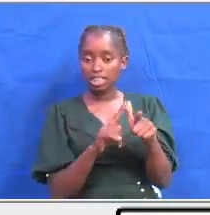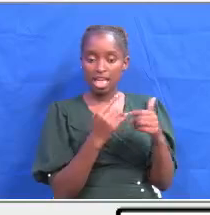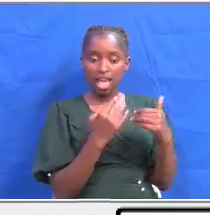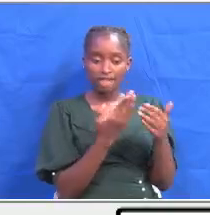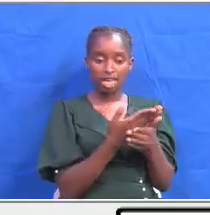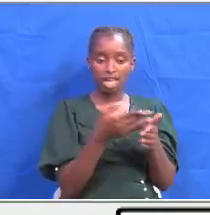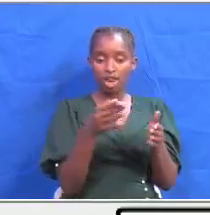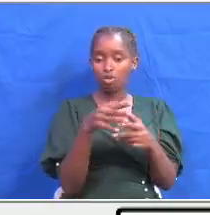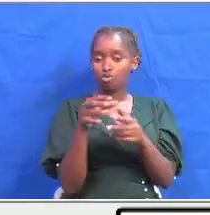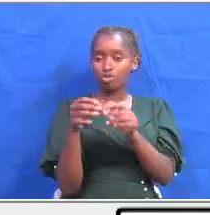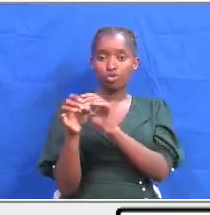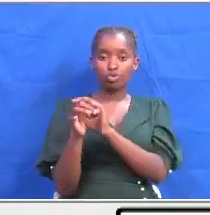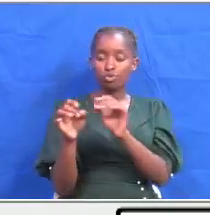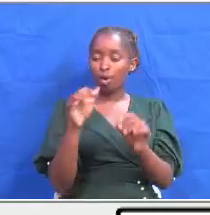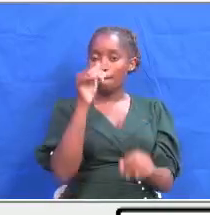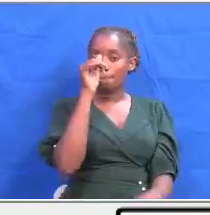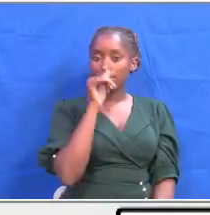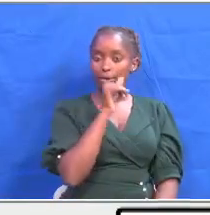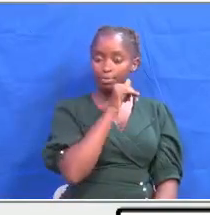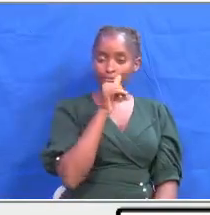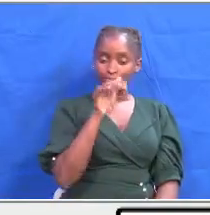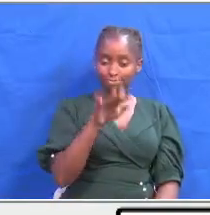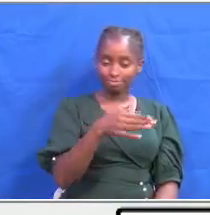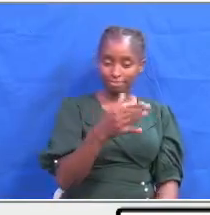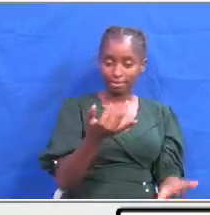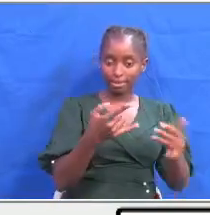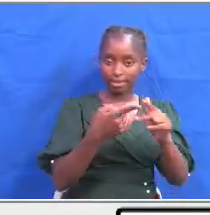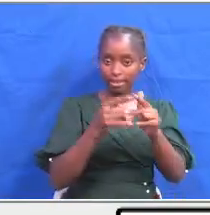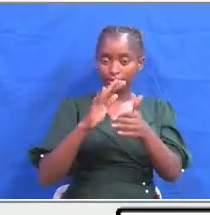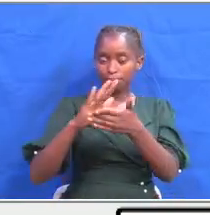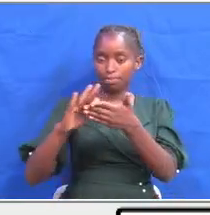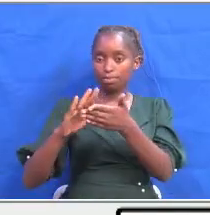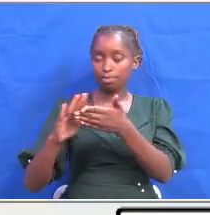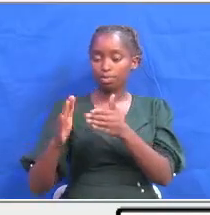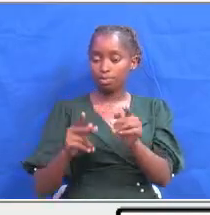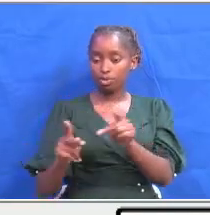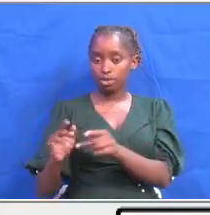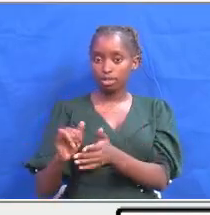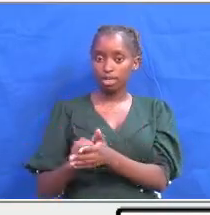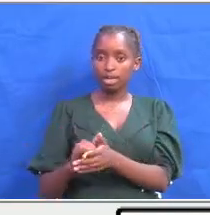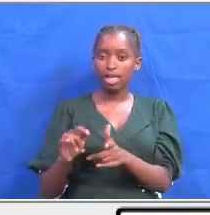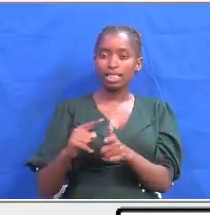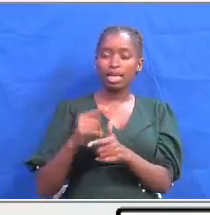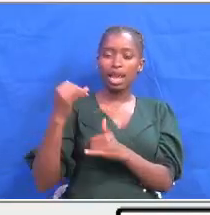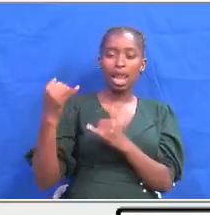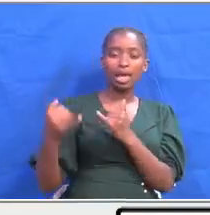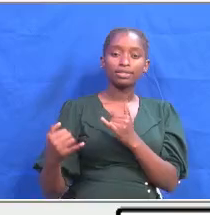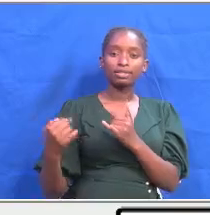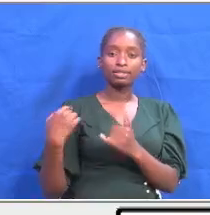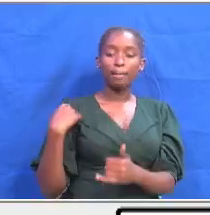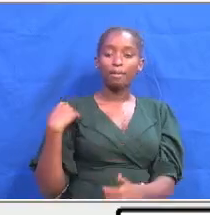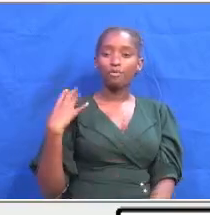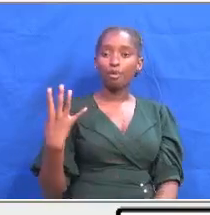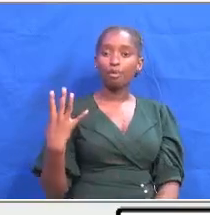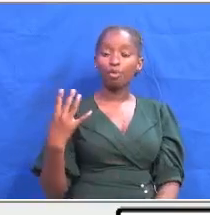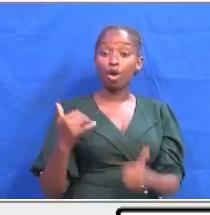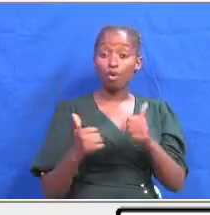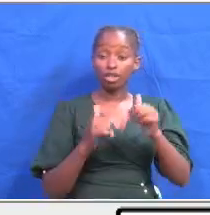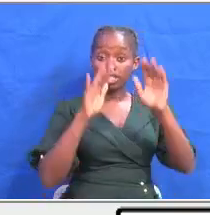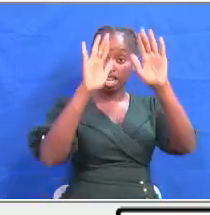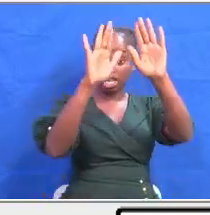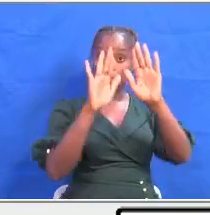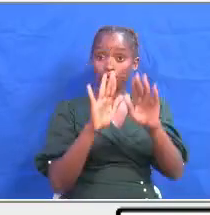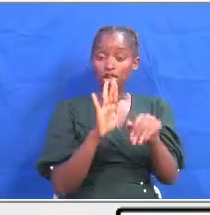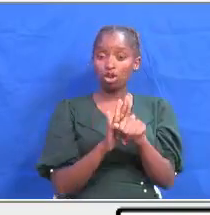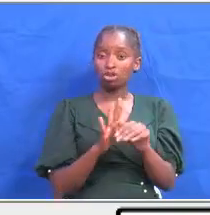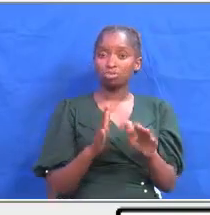be recalled immediately to start again the process of constituting IEBC because there was already a panel. Lastly, which is more important, is that